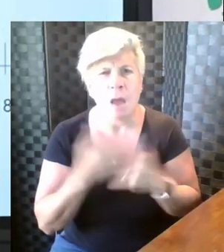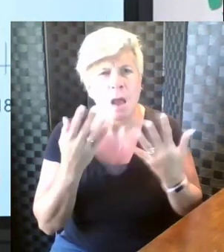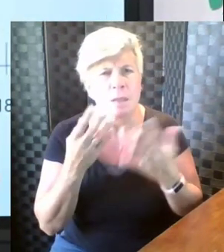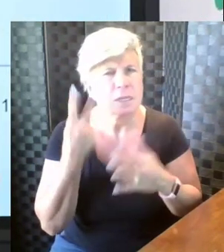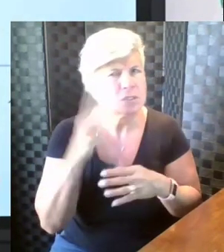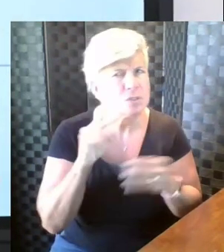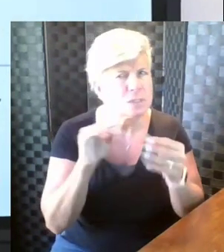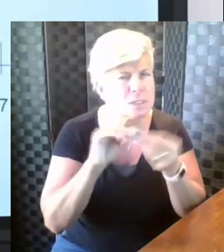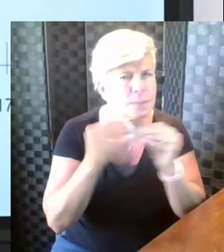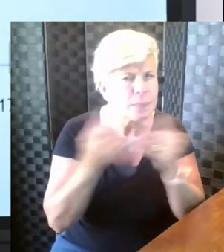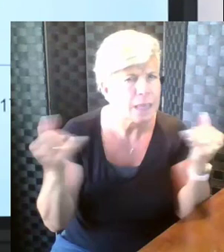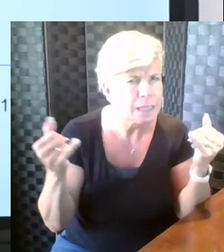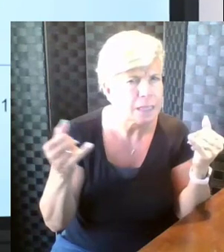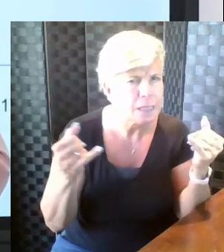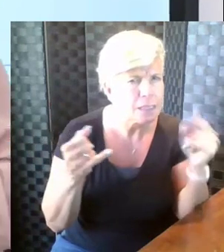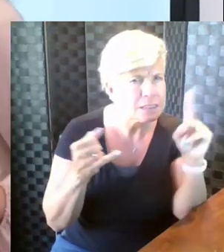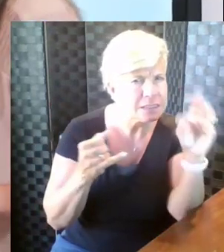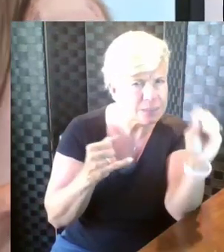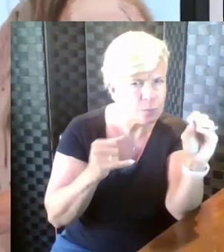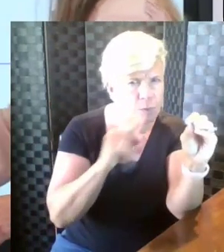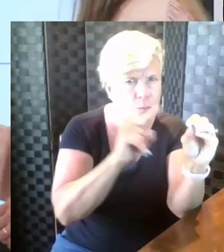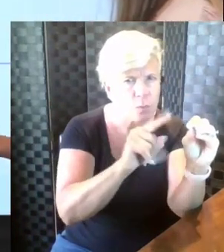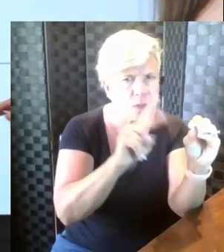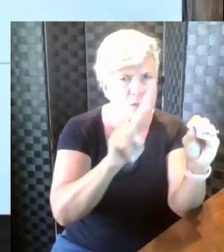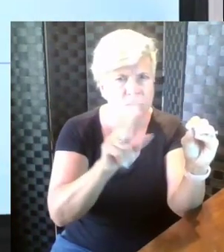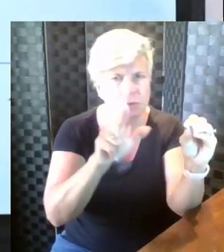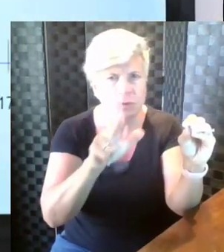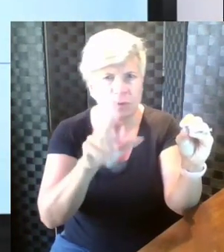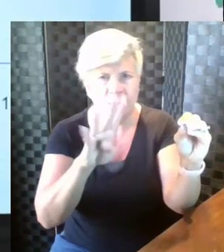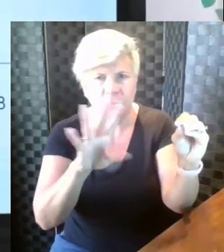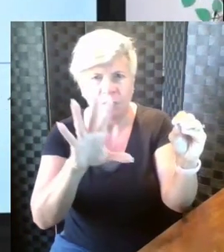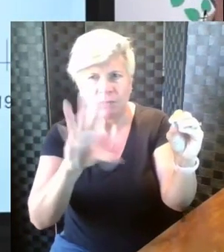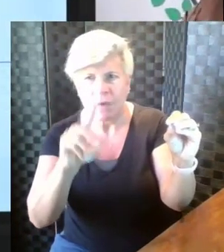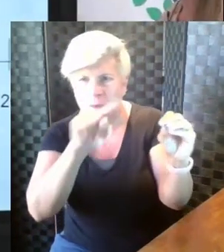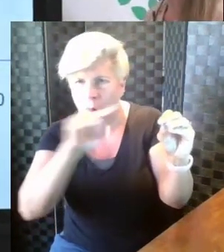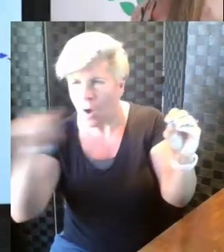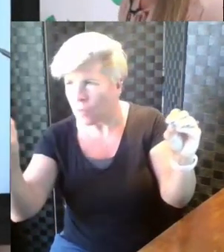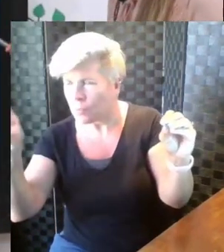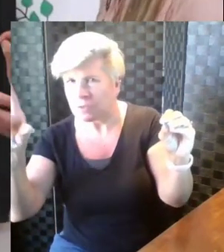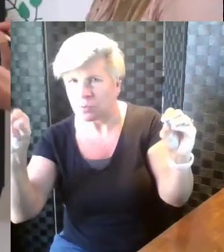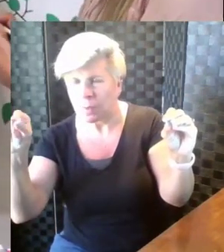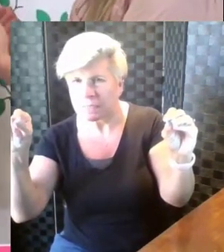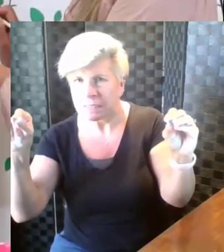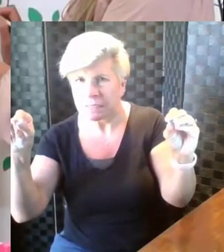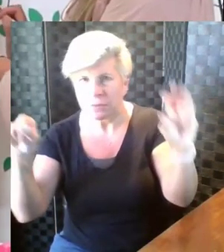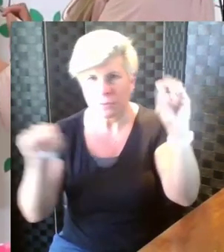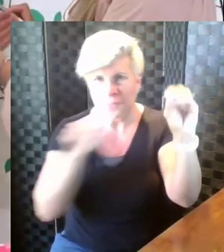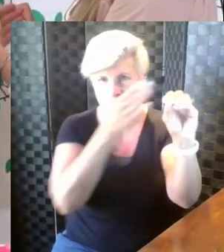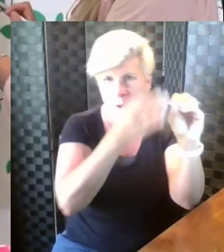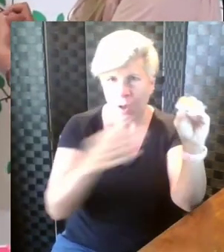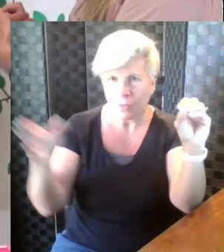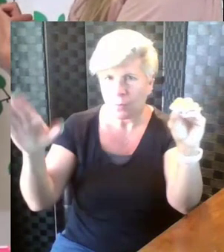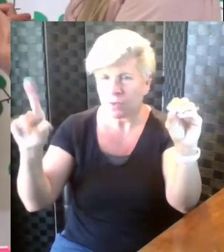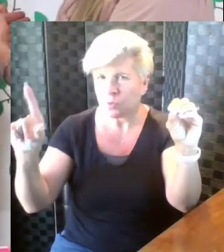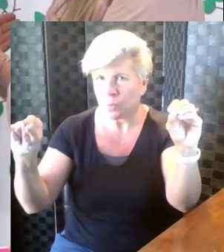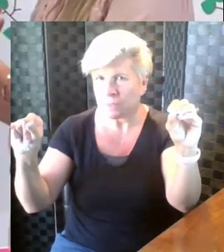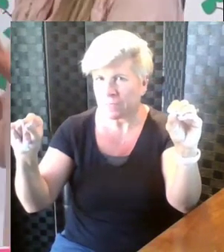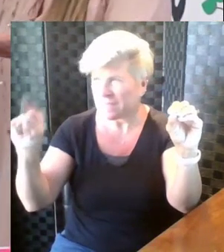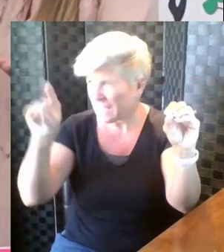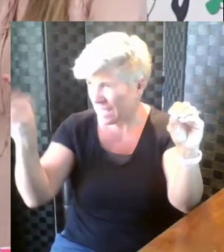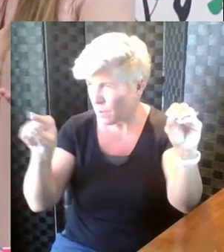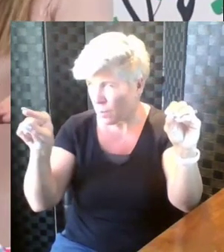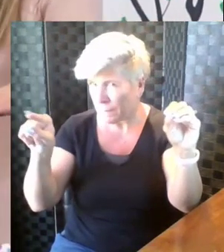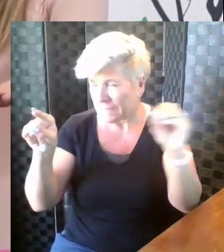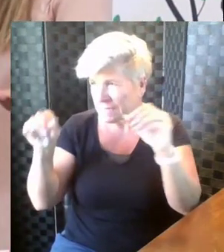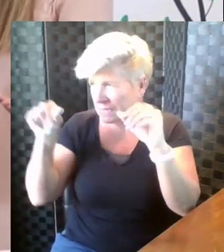check this out. Our number line has a 0 and goes to 20. You'll notice this arrow on the end tells me that the number line could keep going